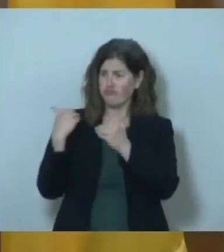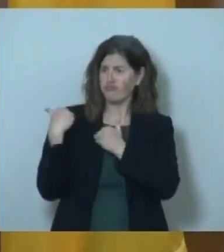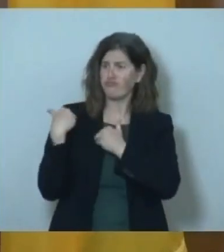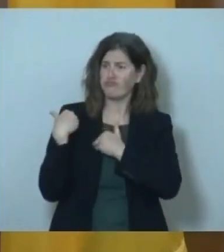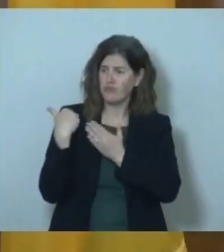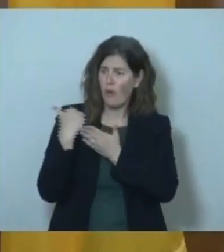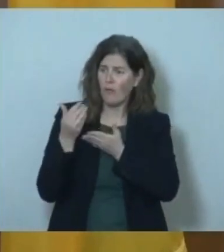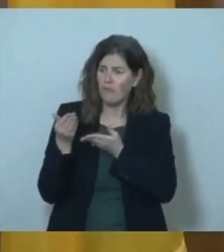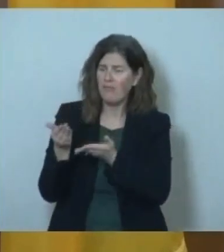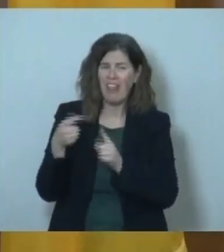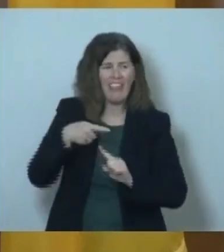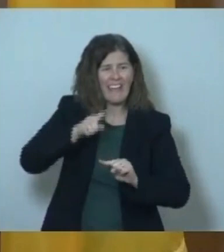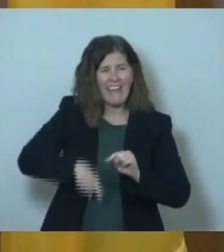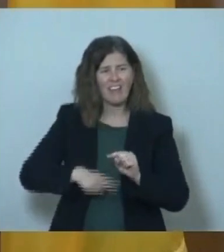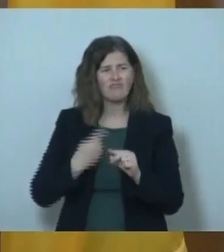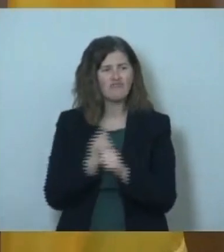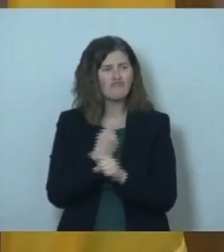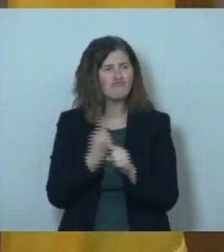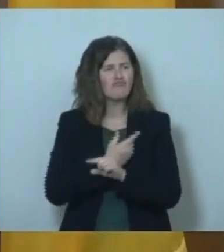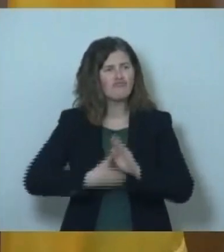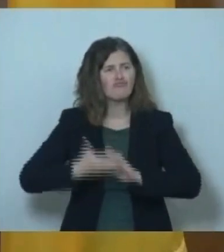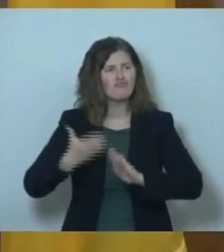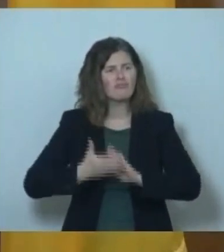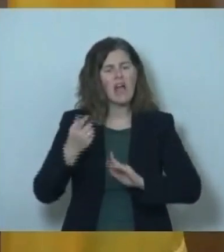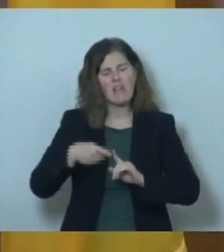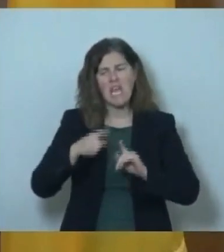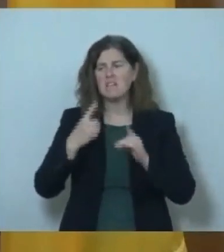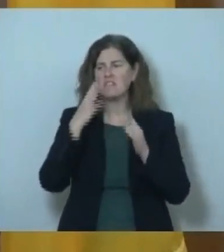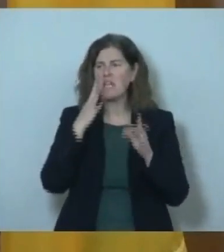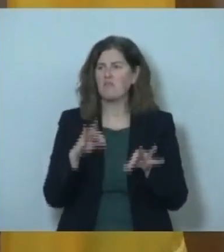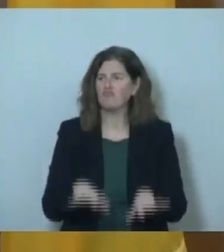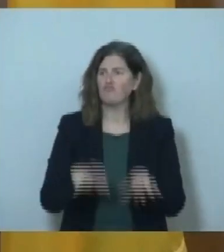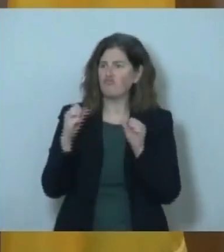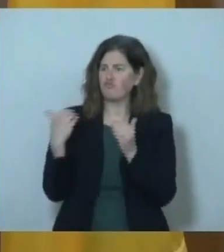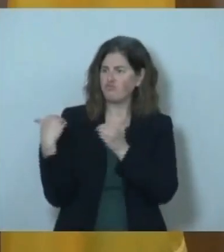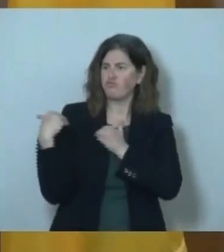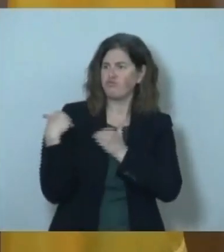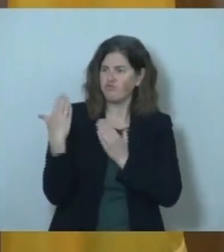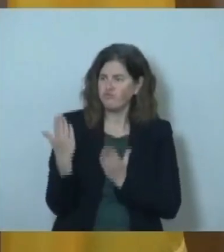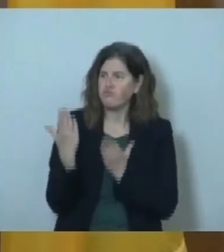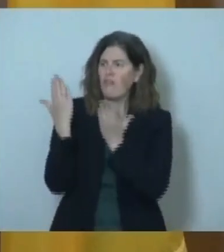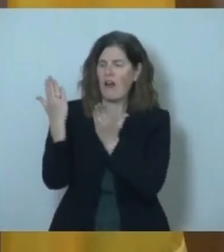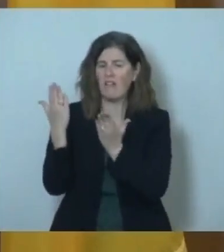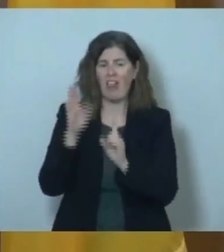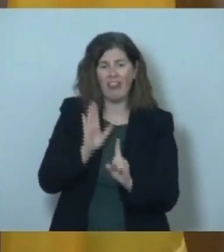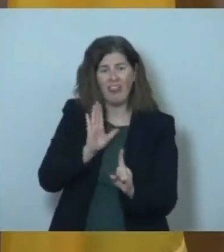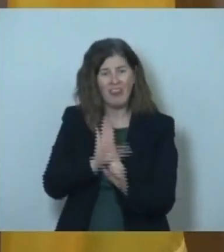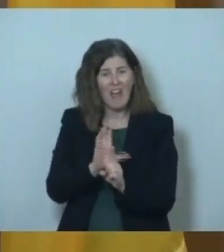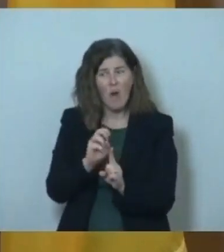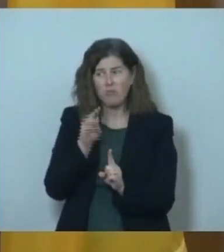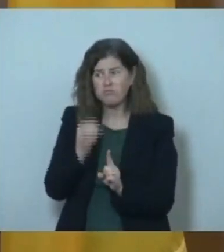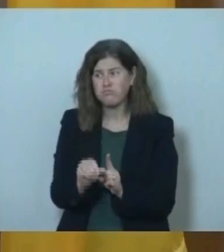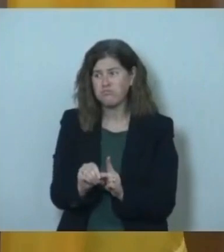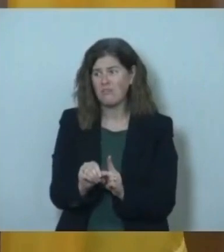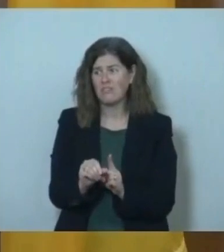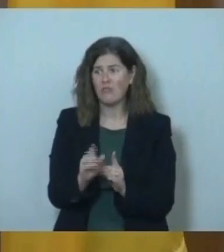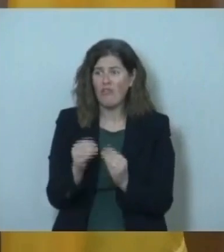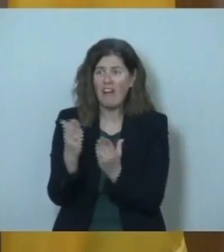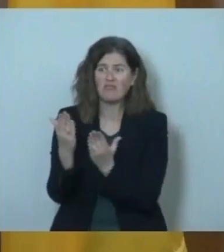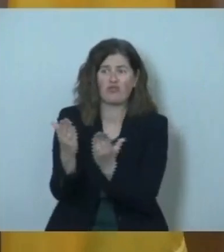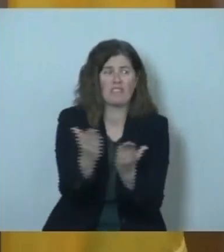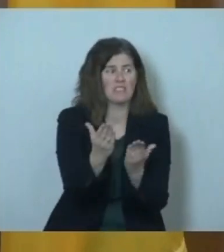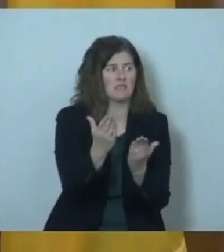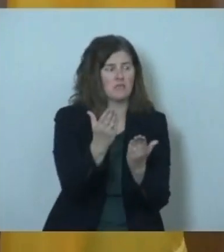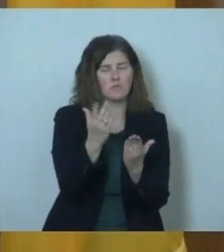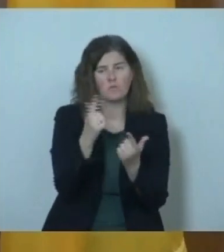that they are accustomed to lean in and provide at their own expense, right, these services and